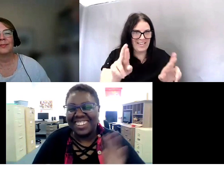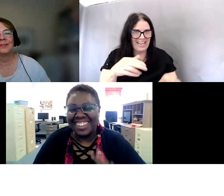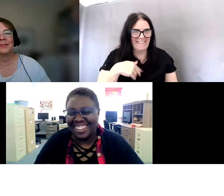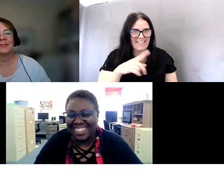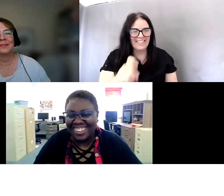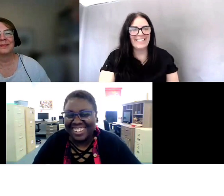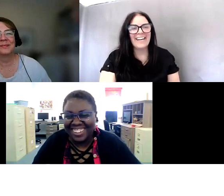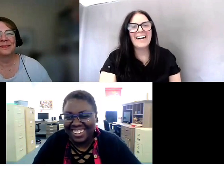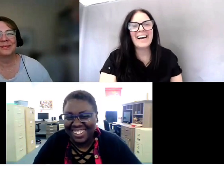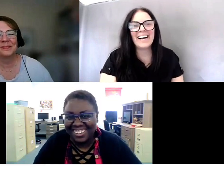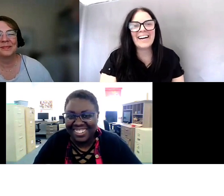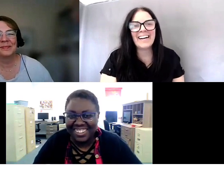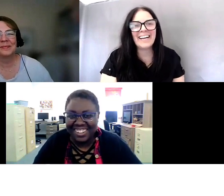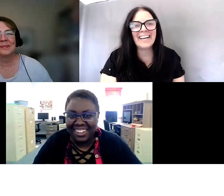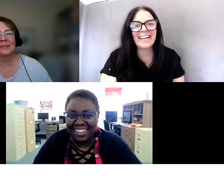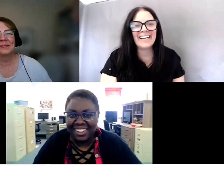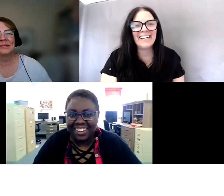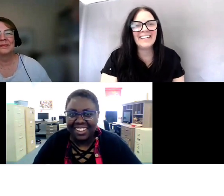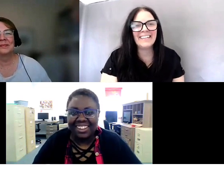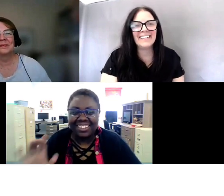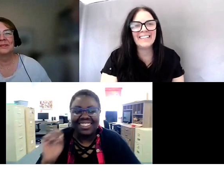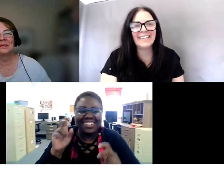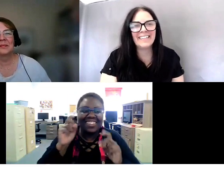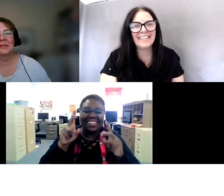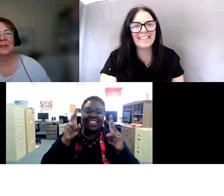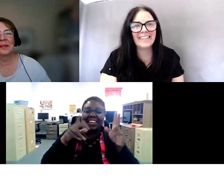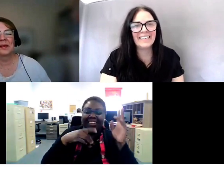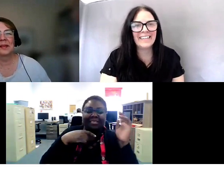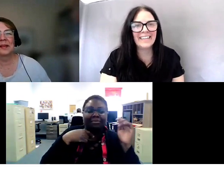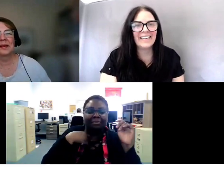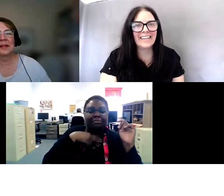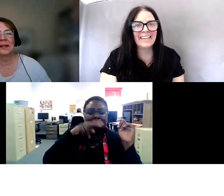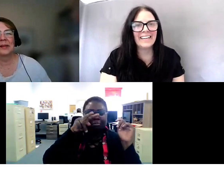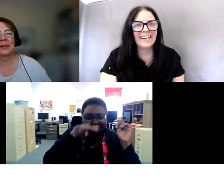Go ahead. Hi.